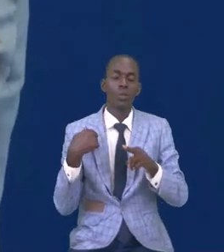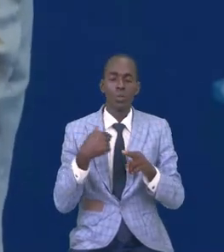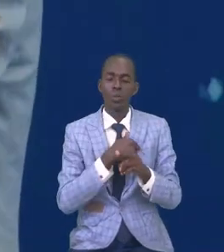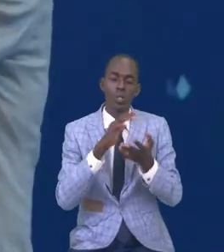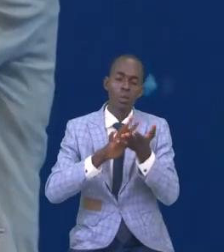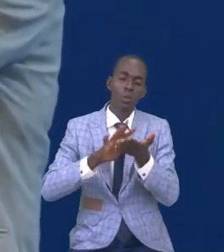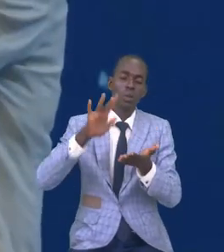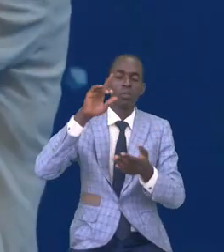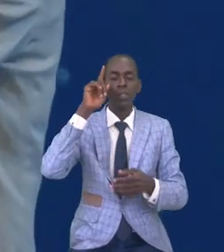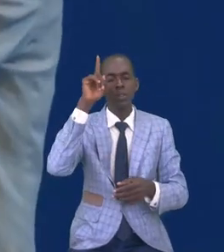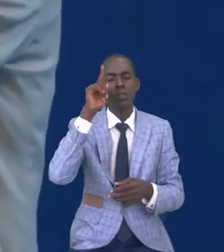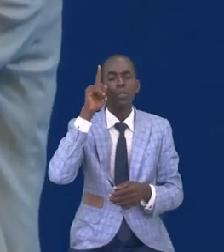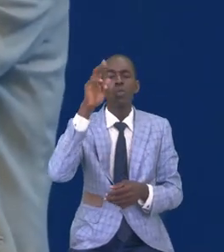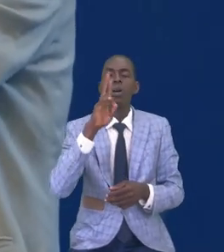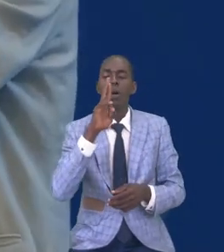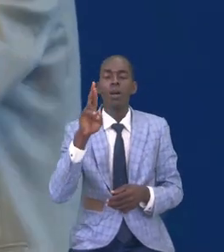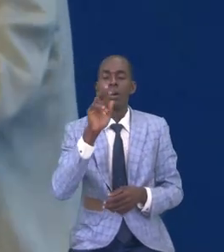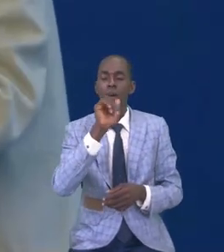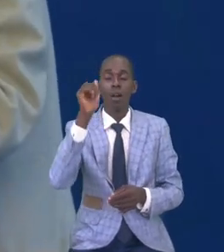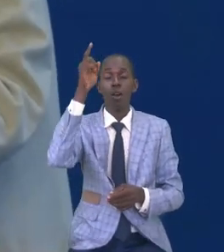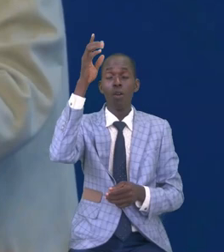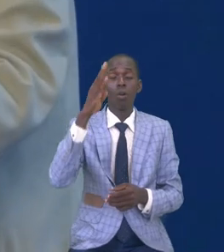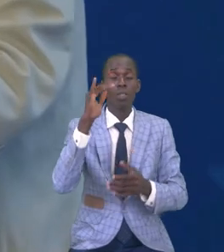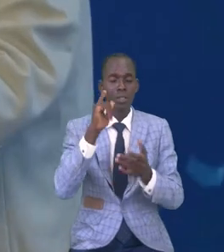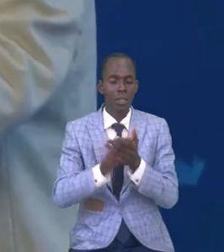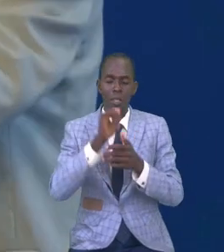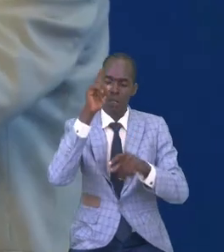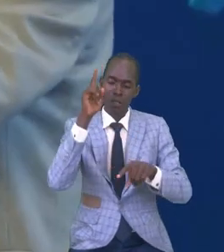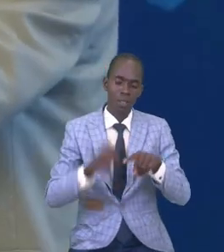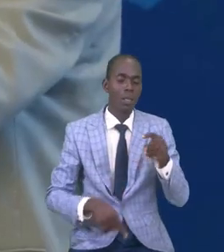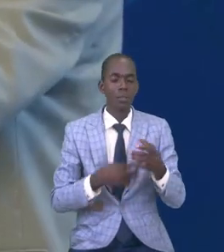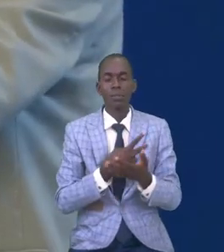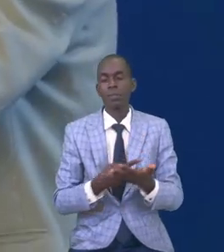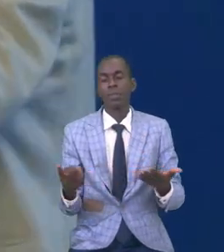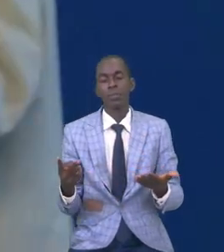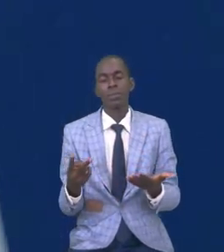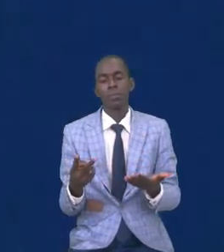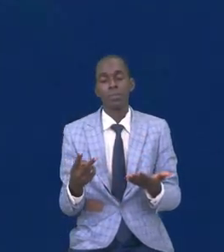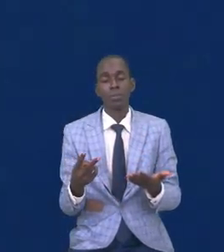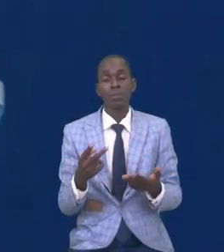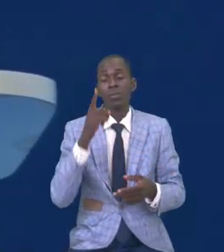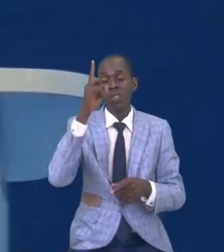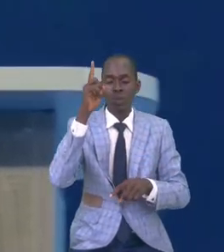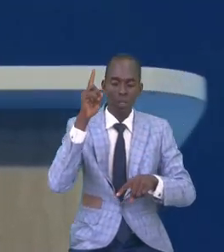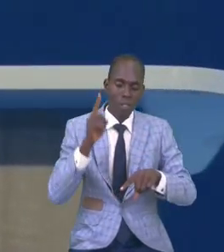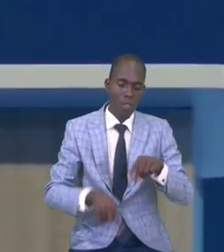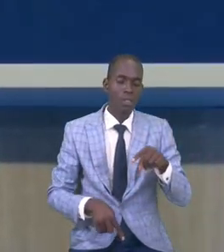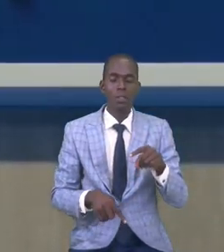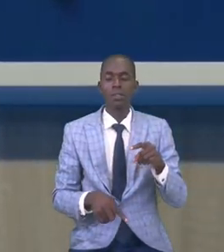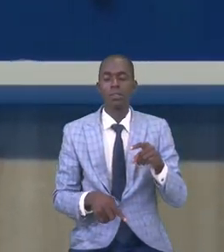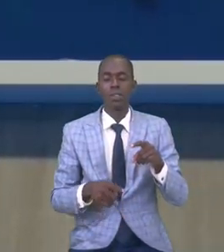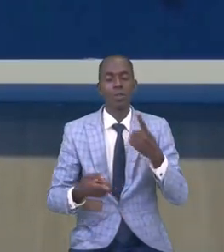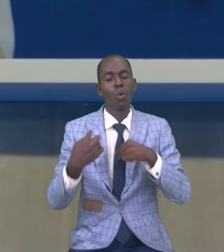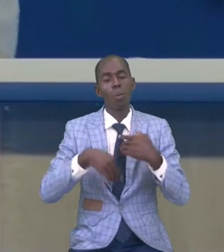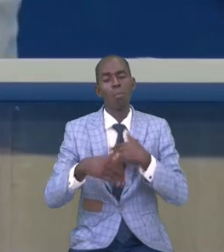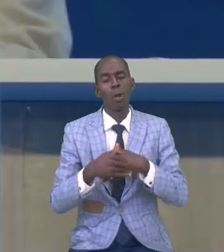you. You are a God that cannot fail. You cannot come back and